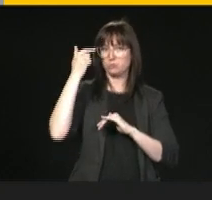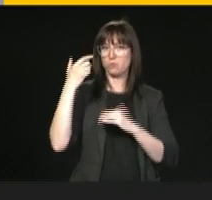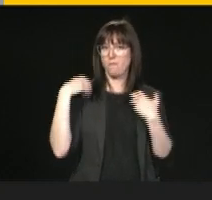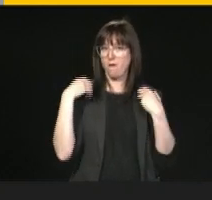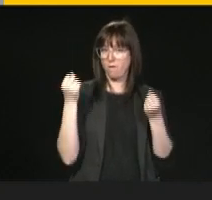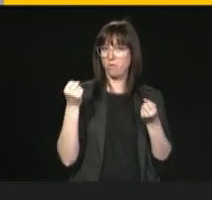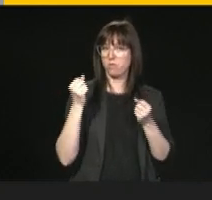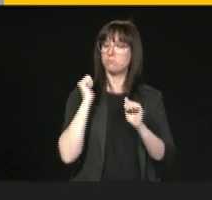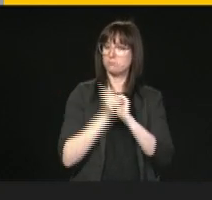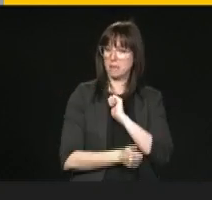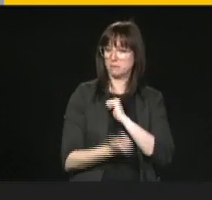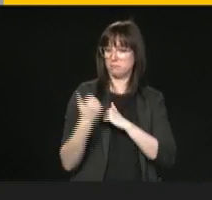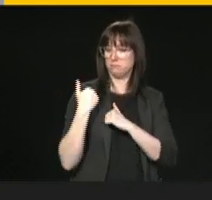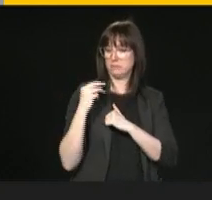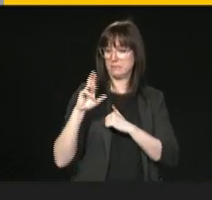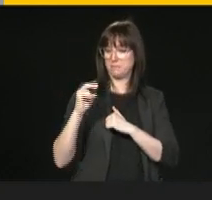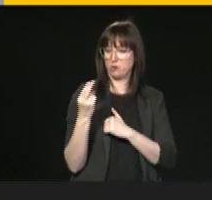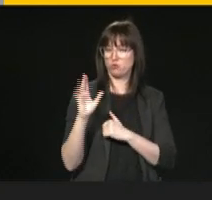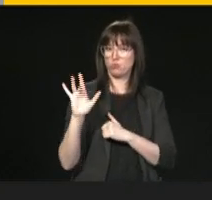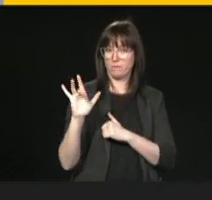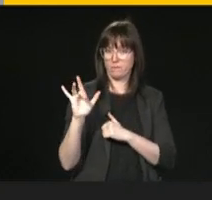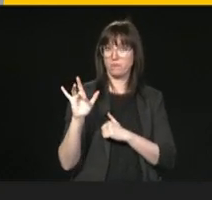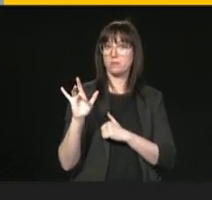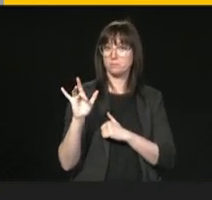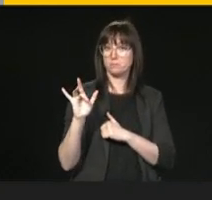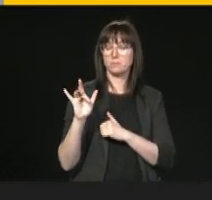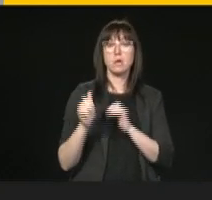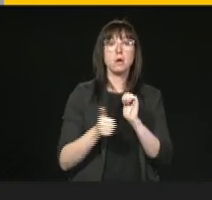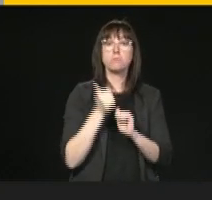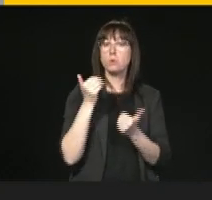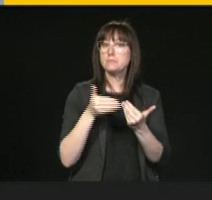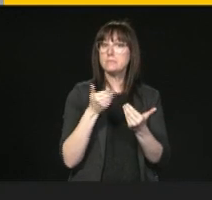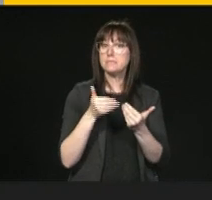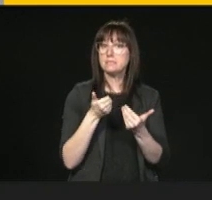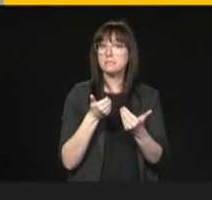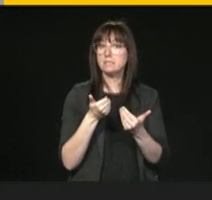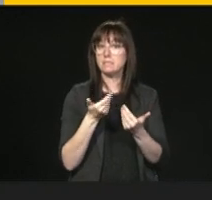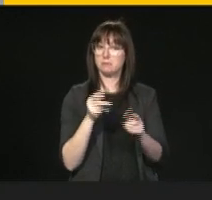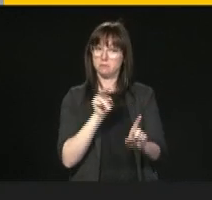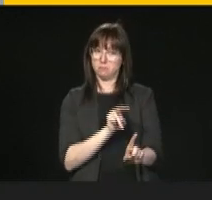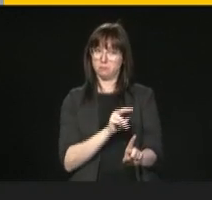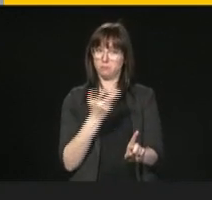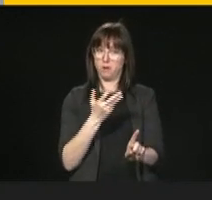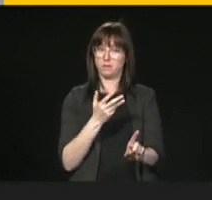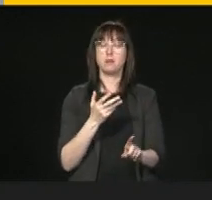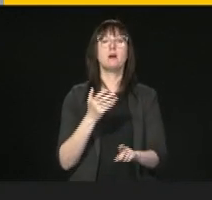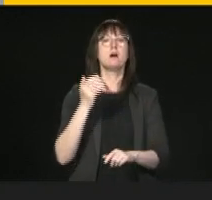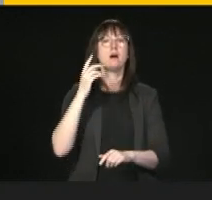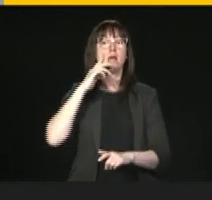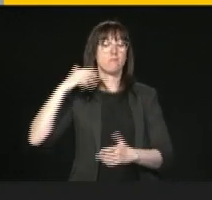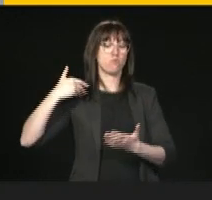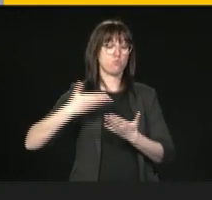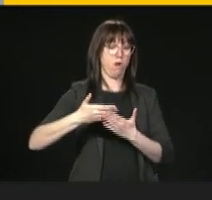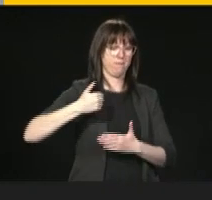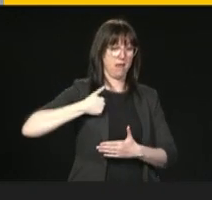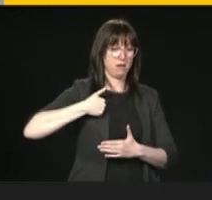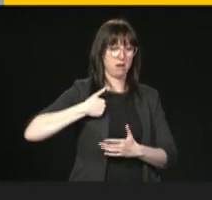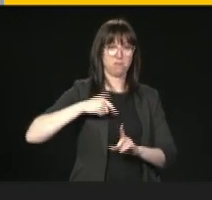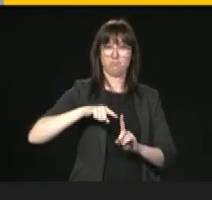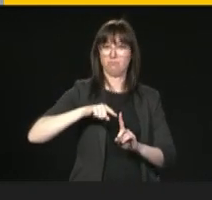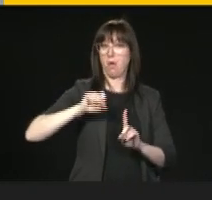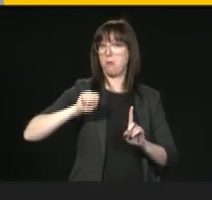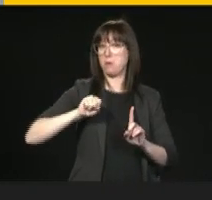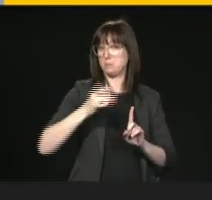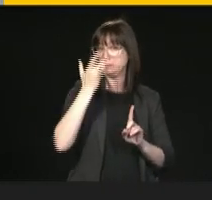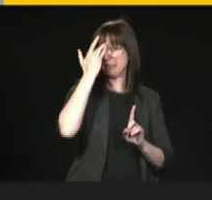so the easiest way to look at it is that you have people come to Canada who might be ill with symptoms, maybe arriving